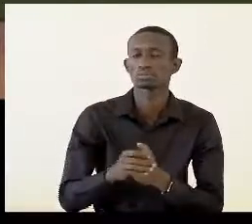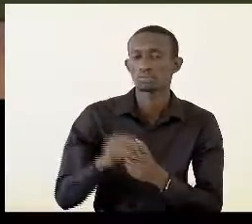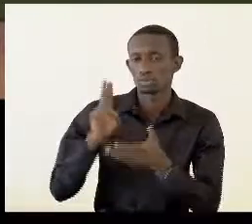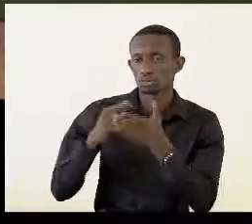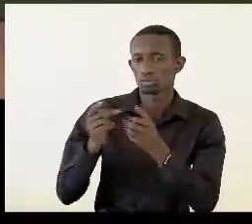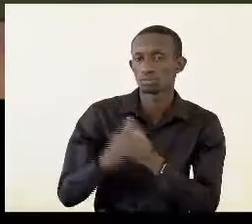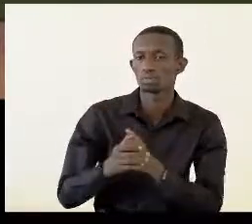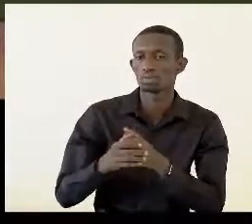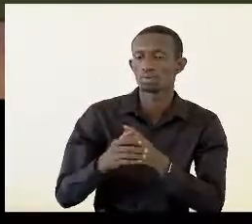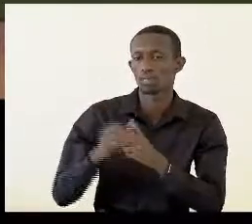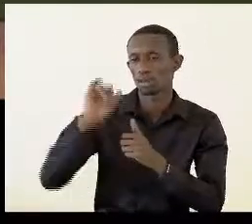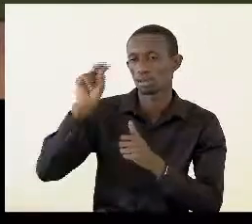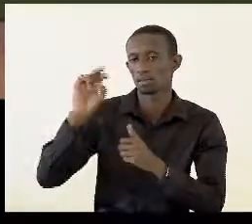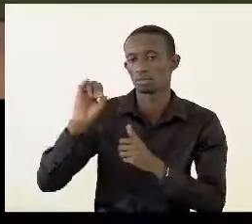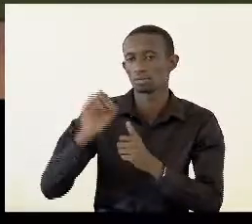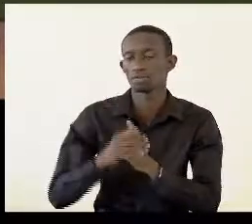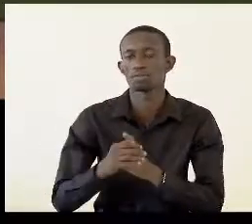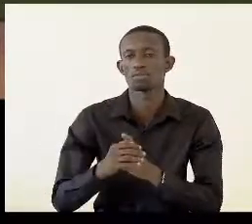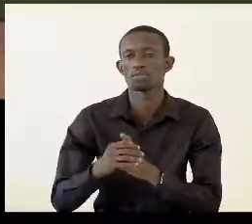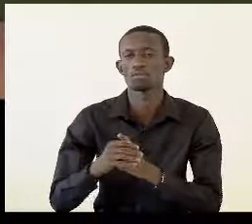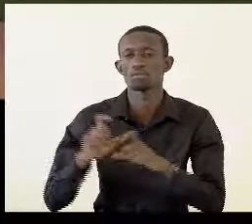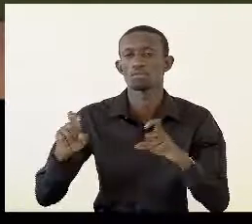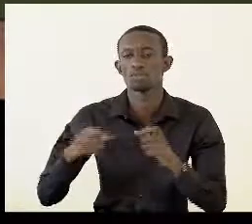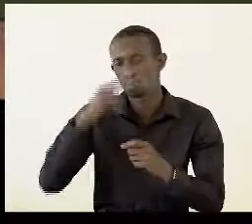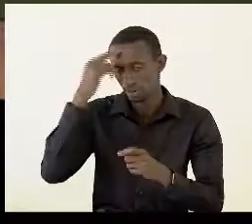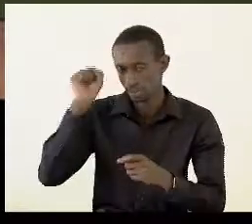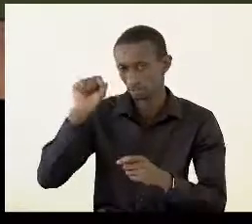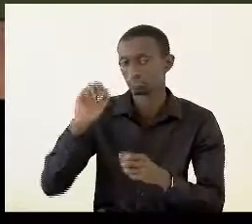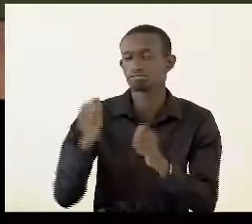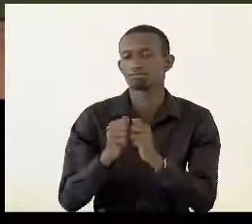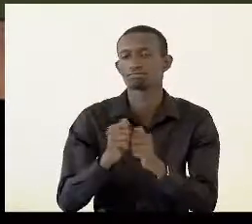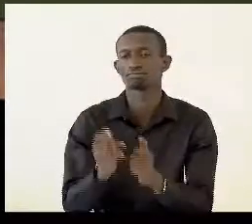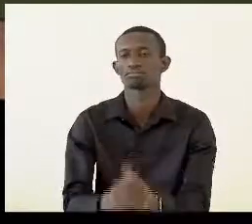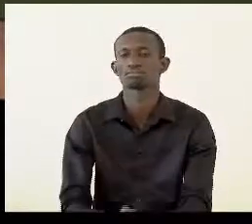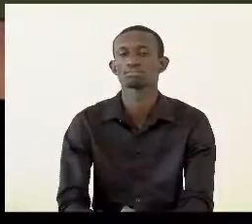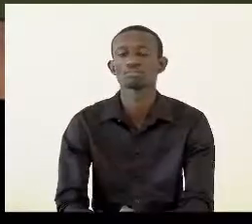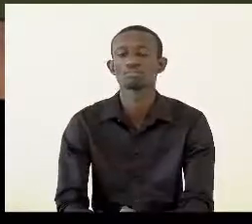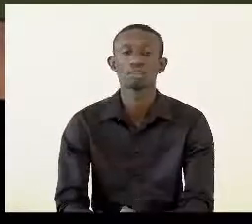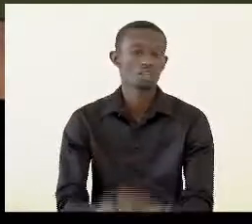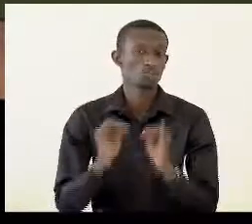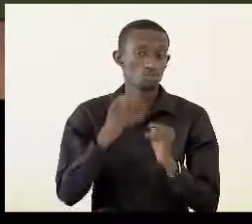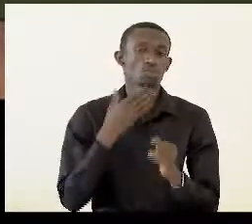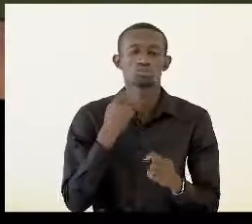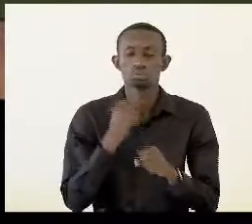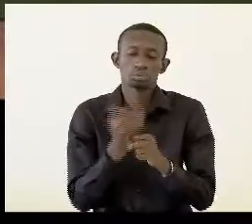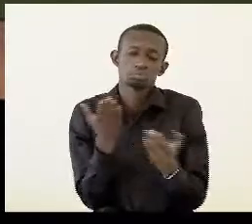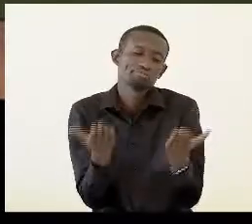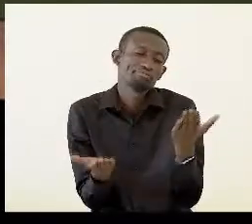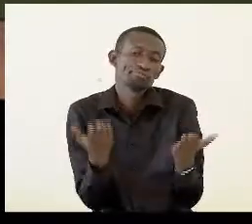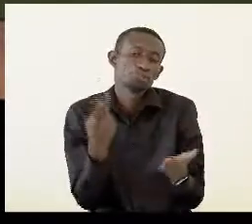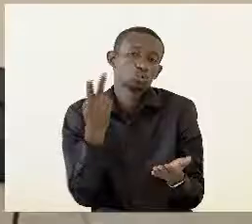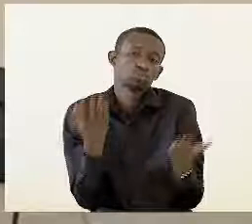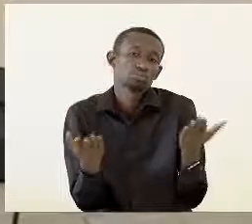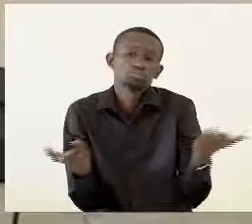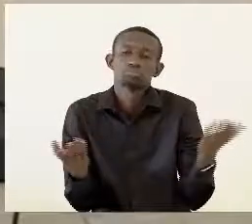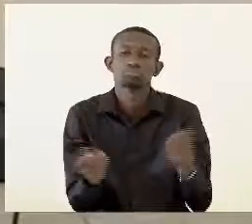form because the sulfates are soluble in water. But if you want, you can combine the two parts and you put